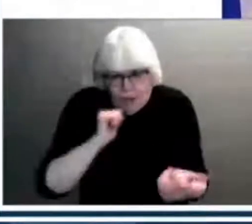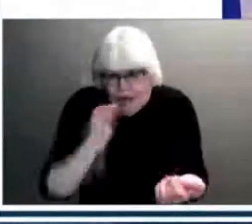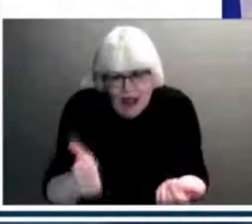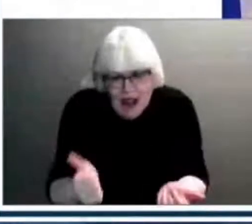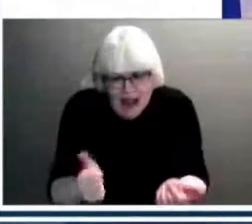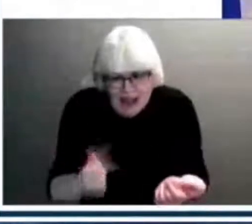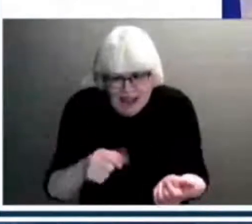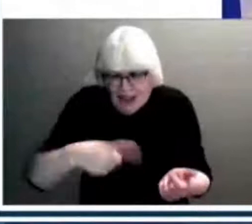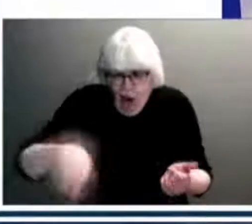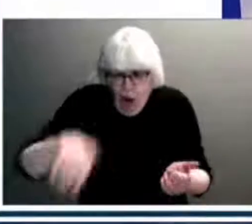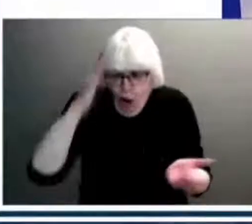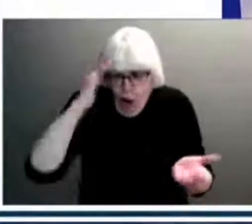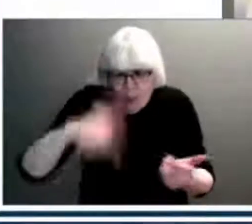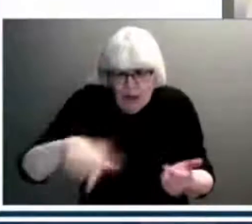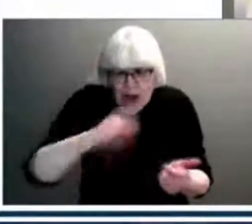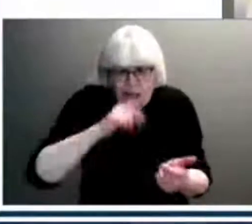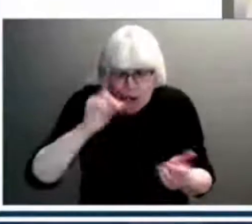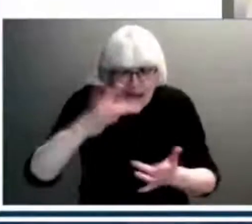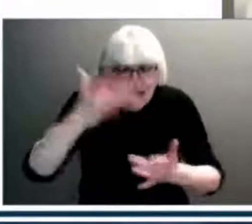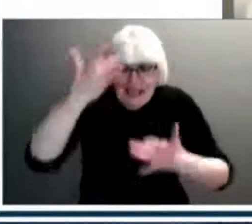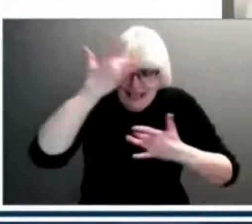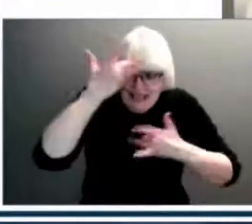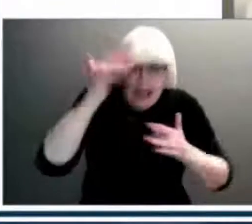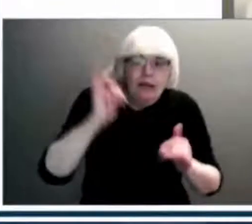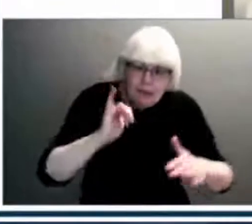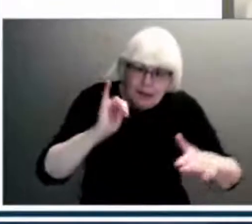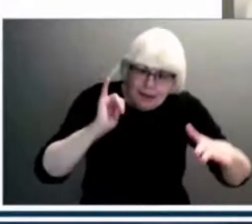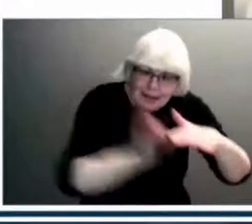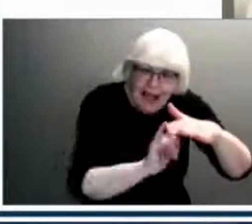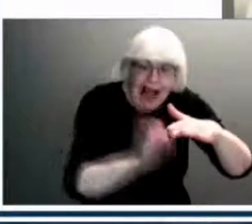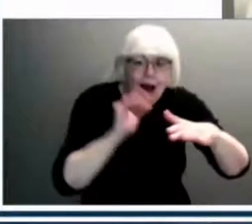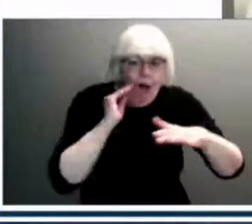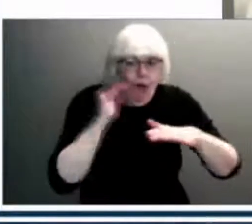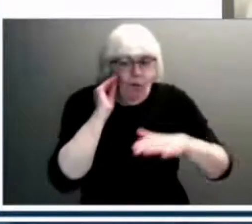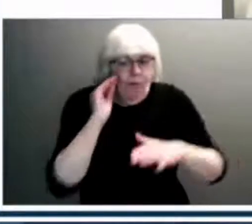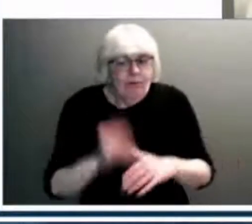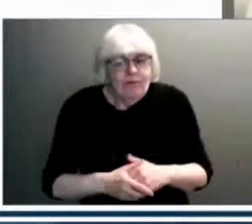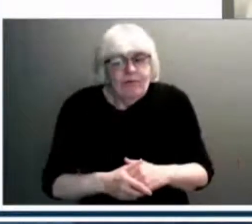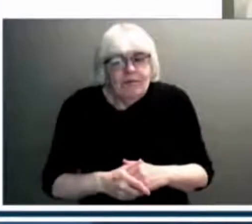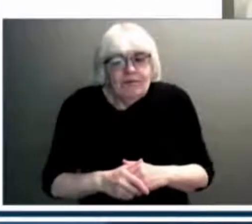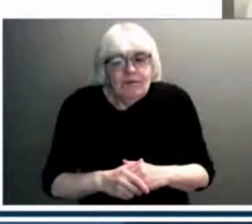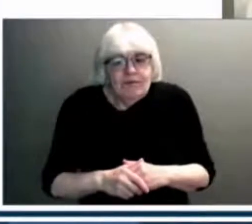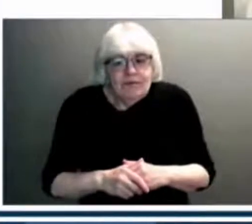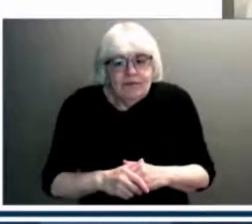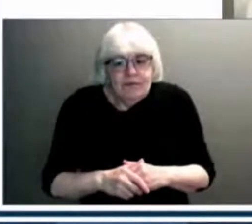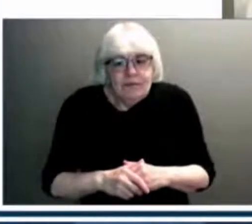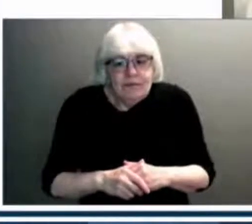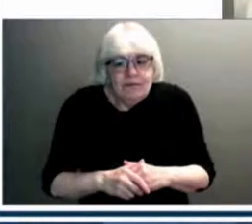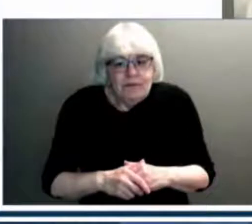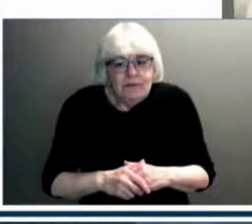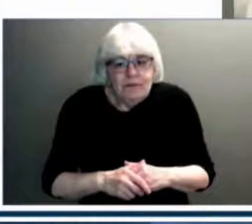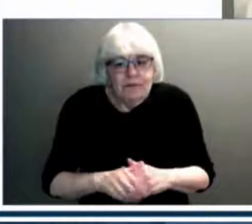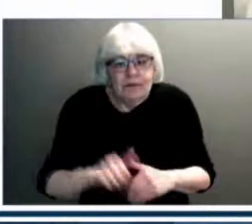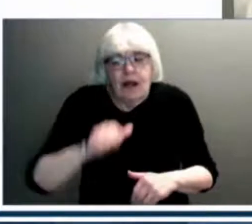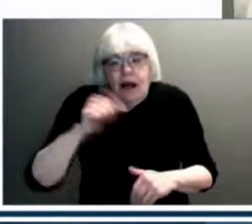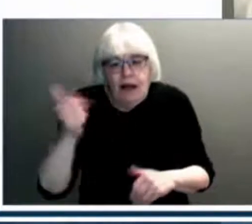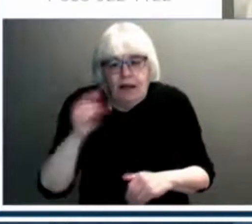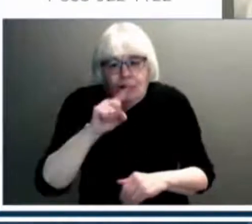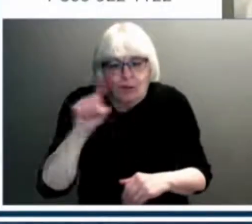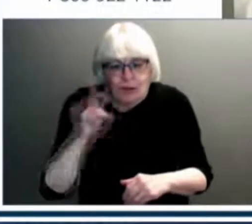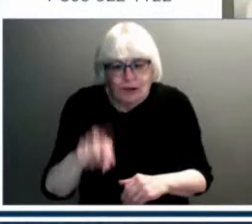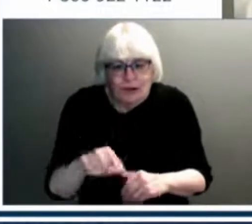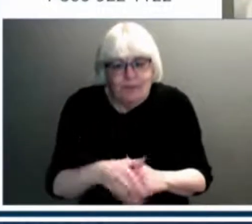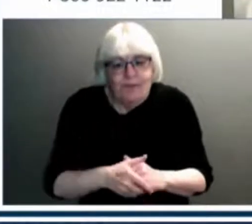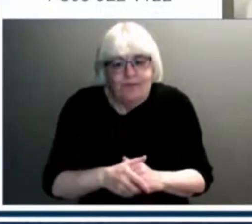it. Do you have a follow-up, Lois? Yes, thank you. The government often talks about the mental